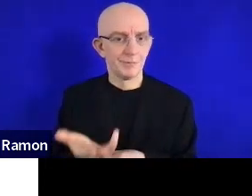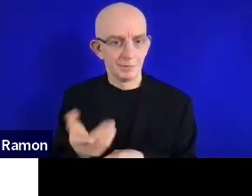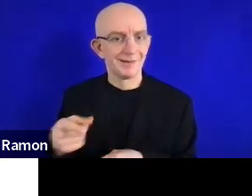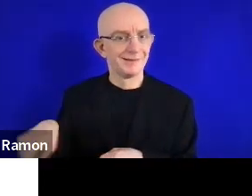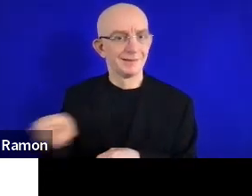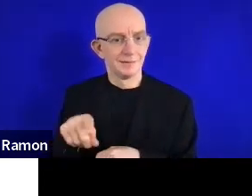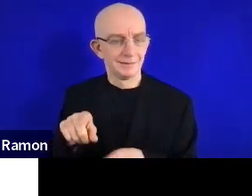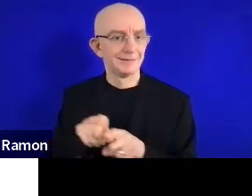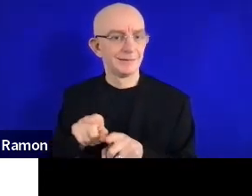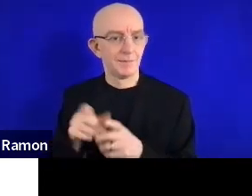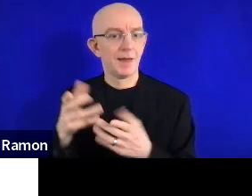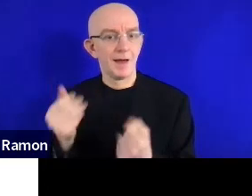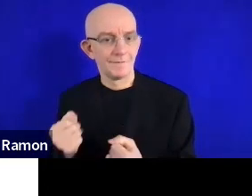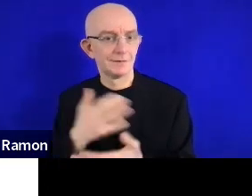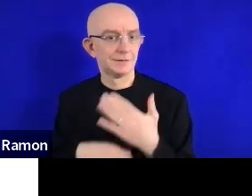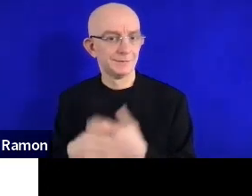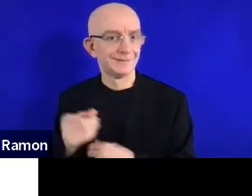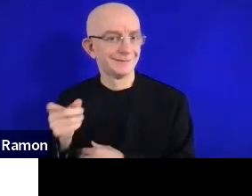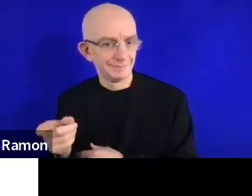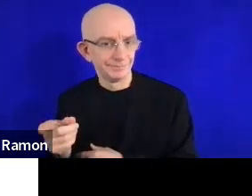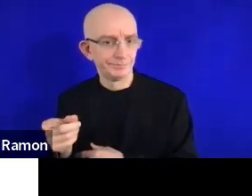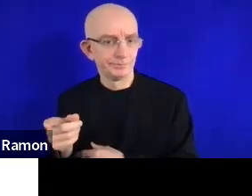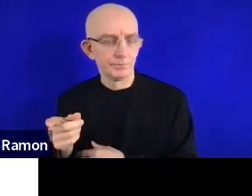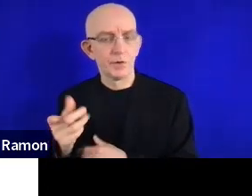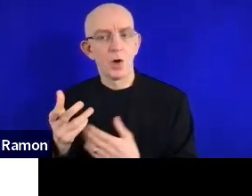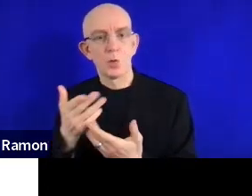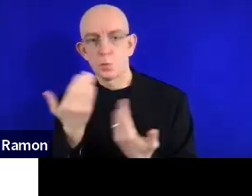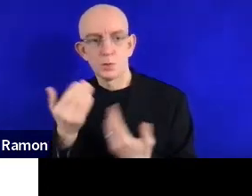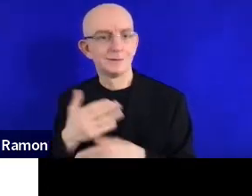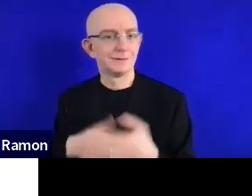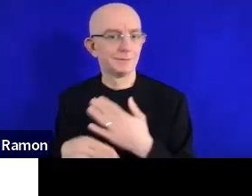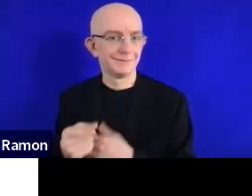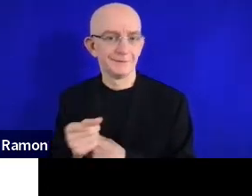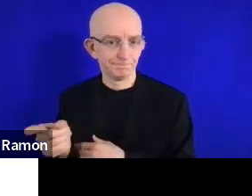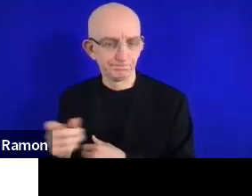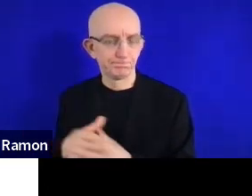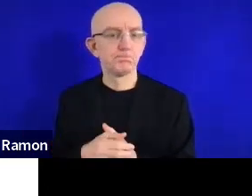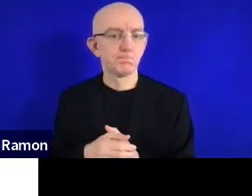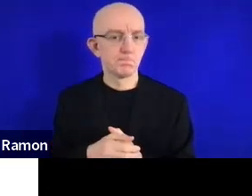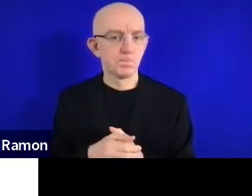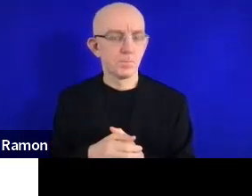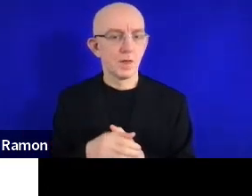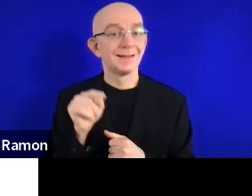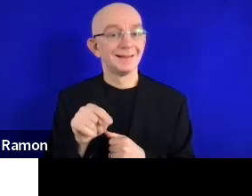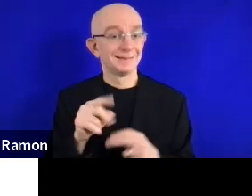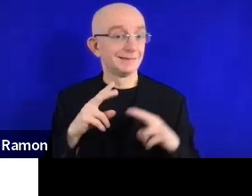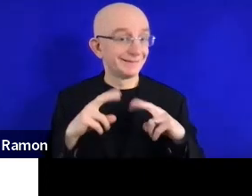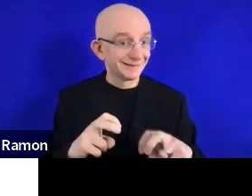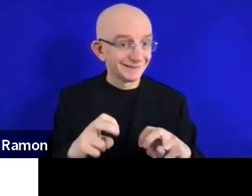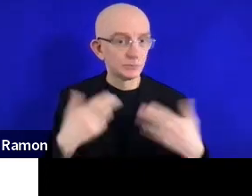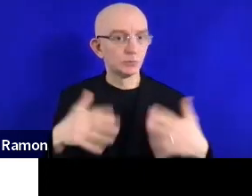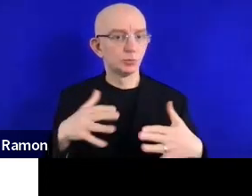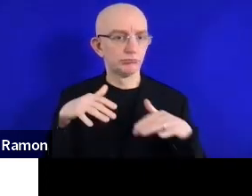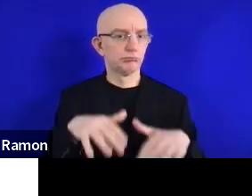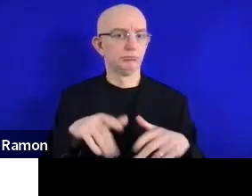the national policy on disability in this country. The policy is now at cabinet